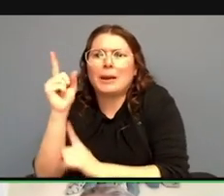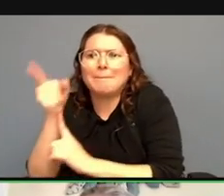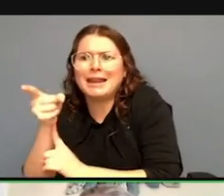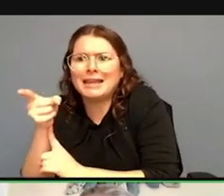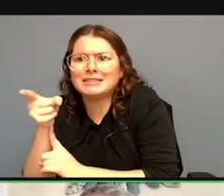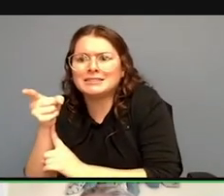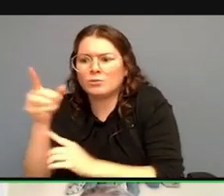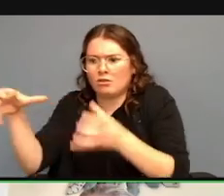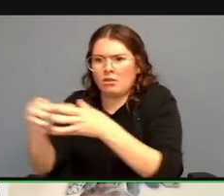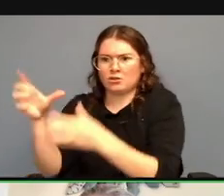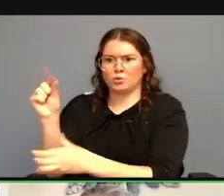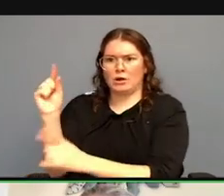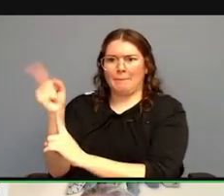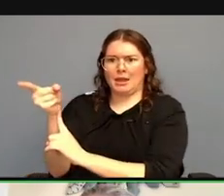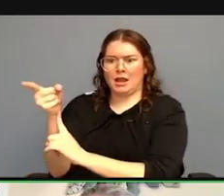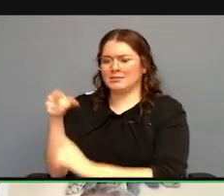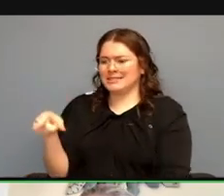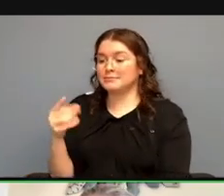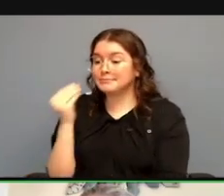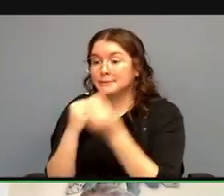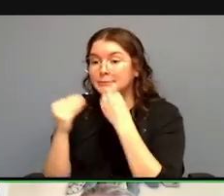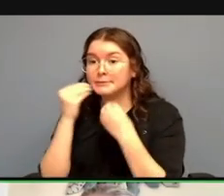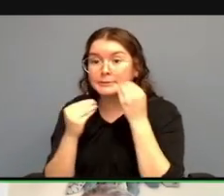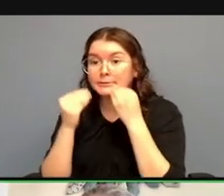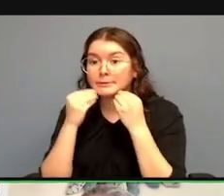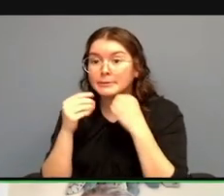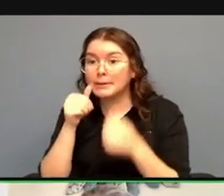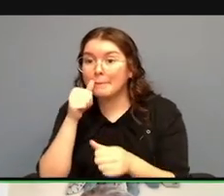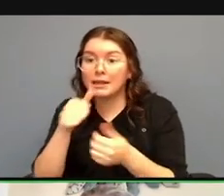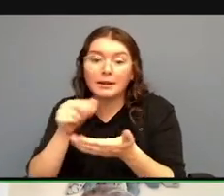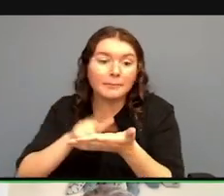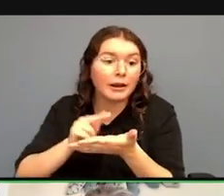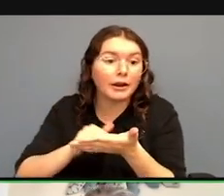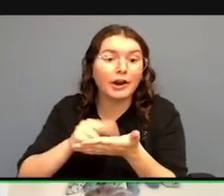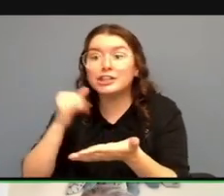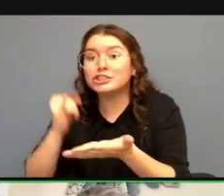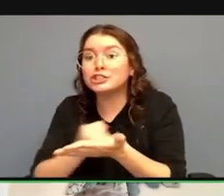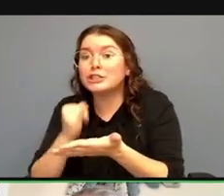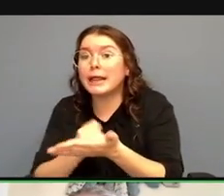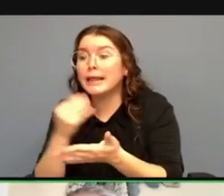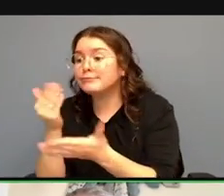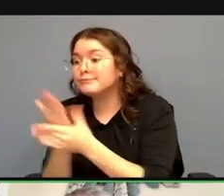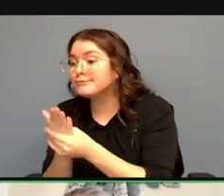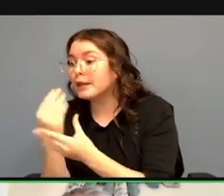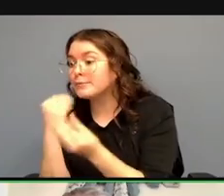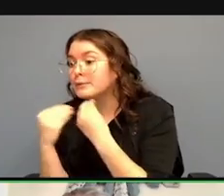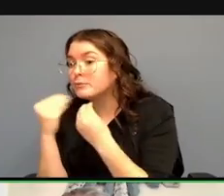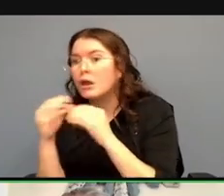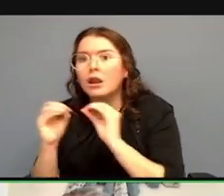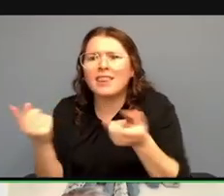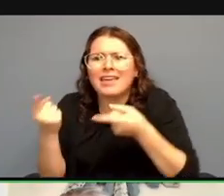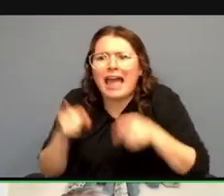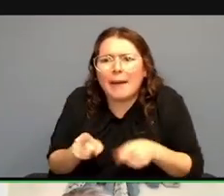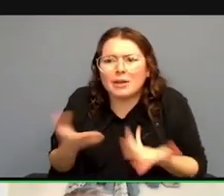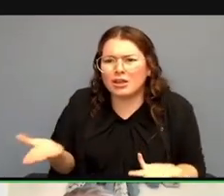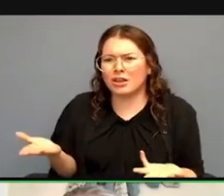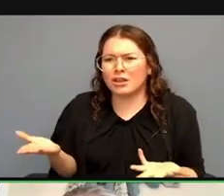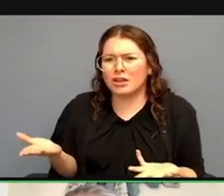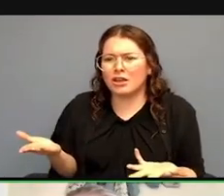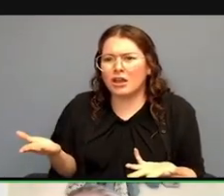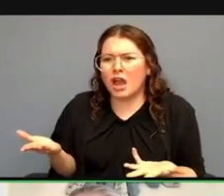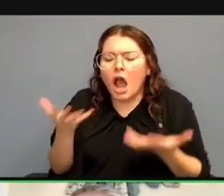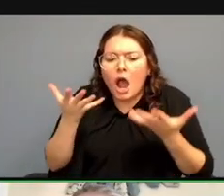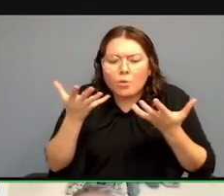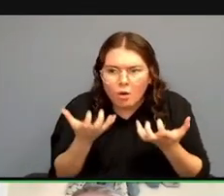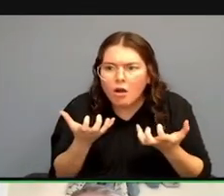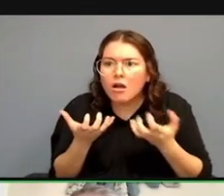Johnny eating a peanut butter sandwich during lunch and nothing happened. And I want everyone to